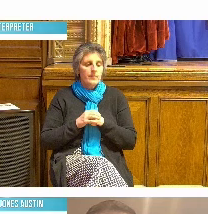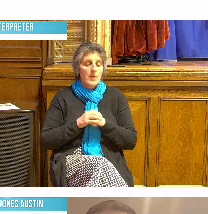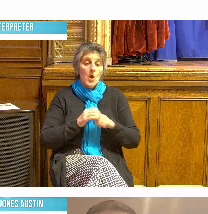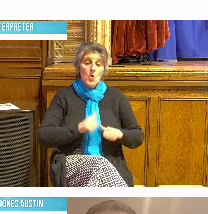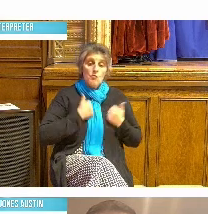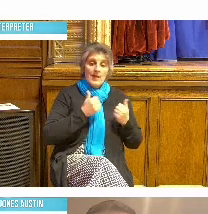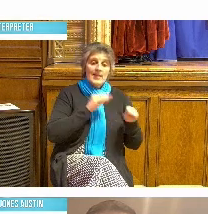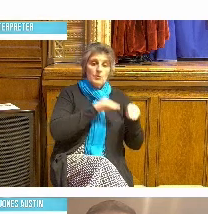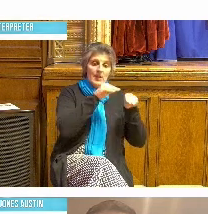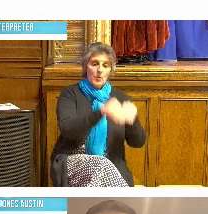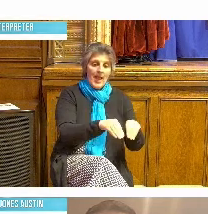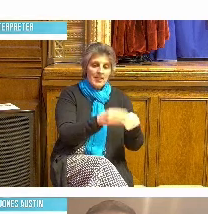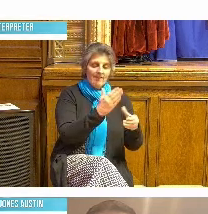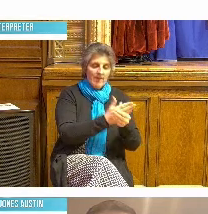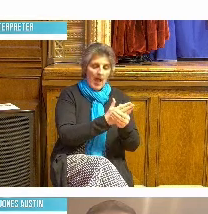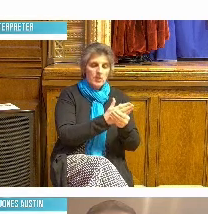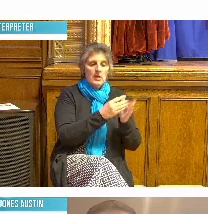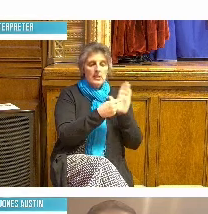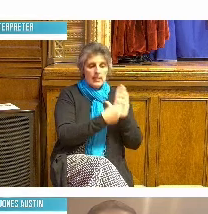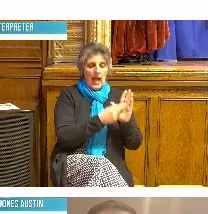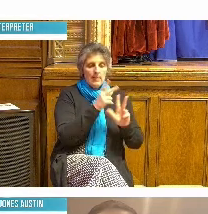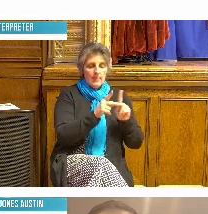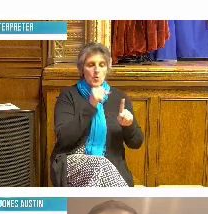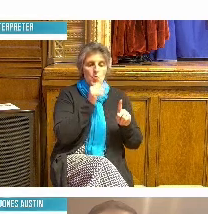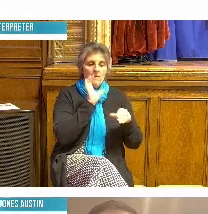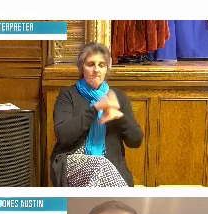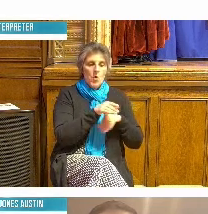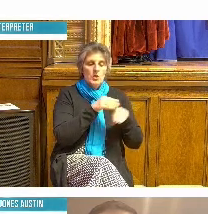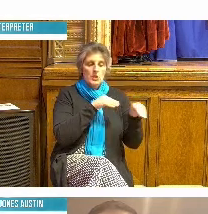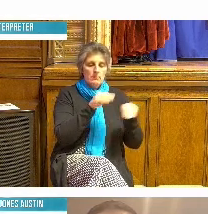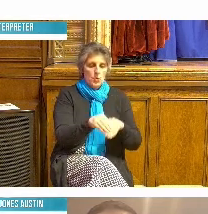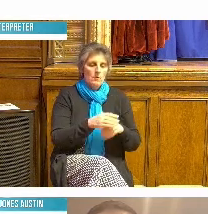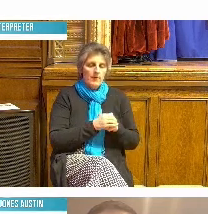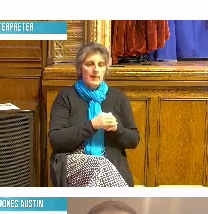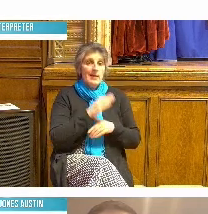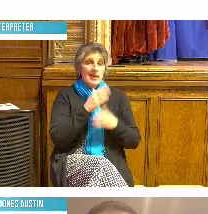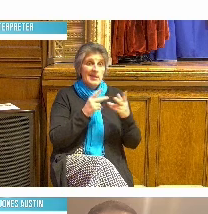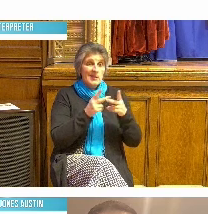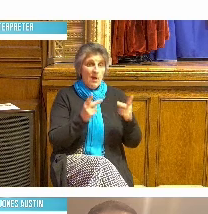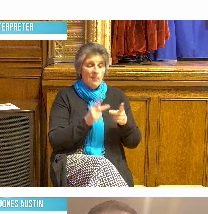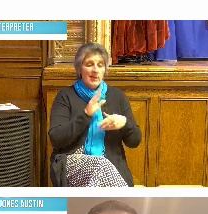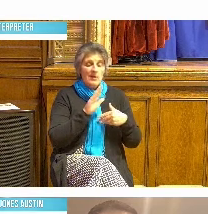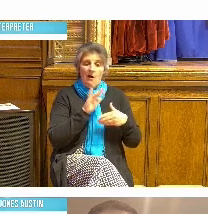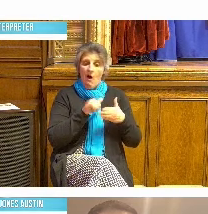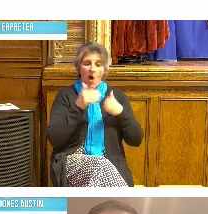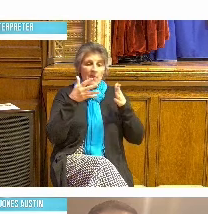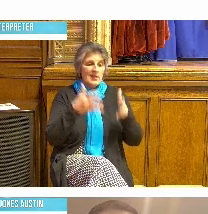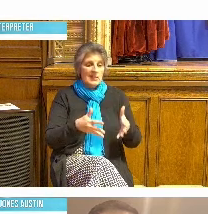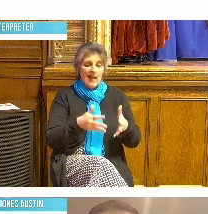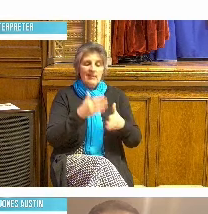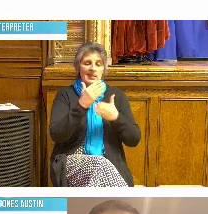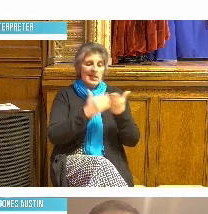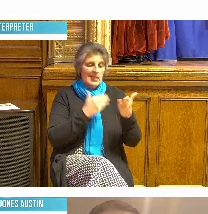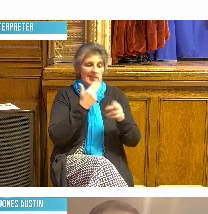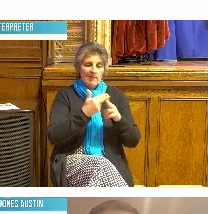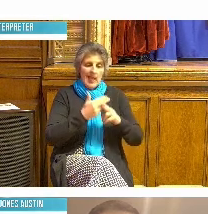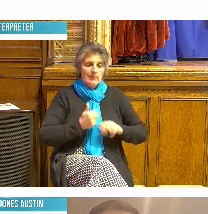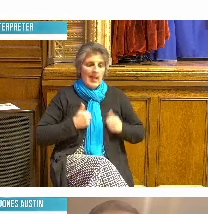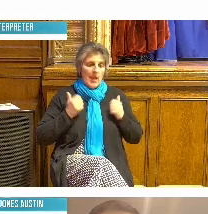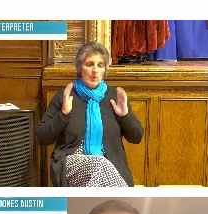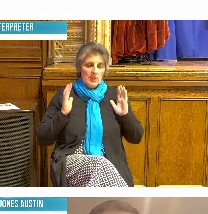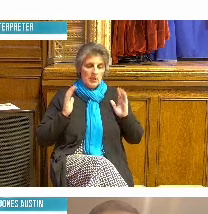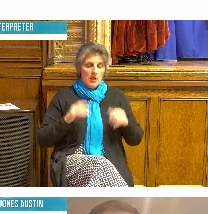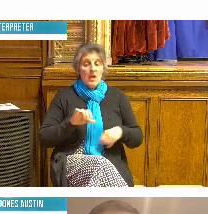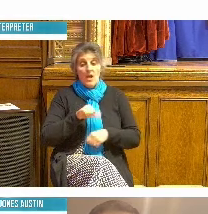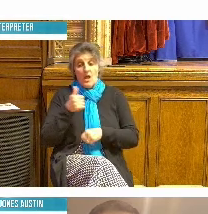Residential relocation files document the people who were forced to move. In some places, all that's left is a list of names and addresses.